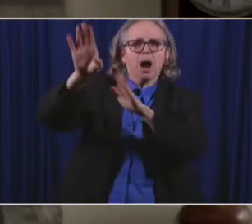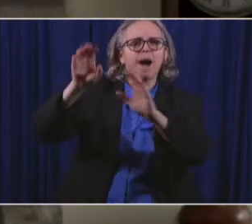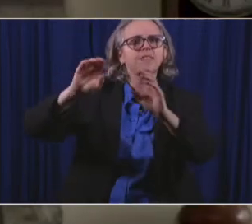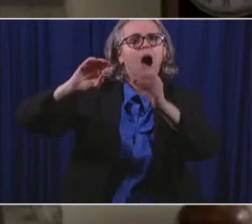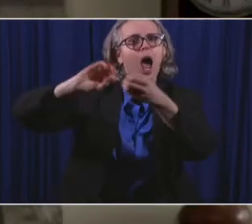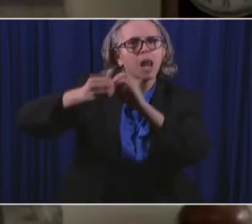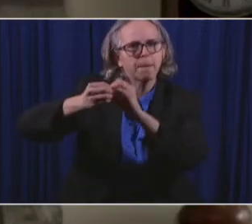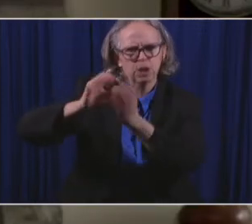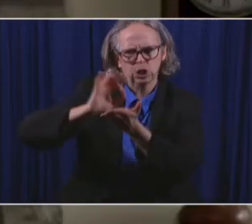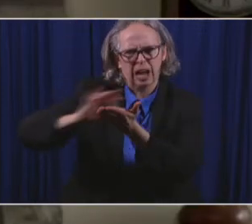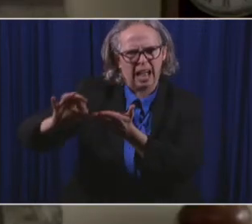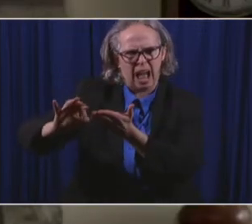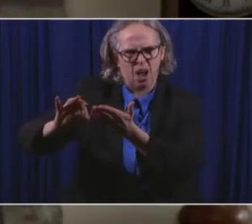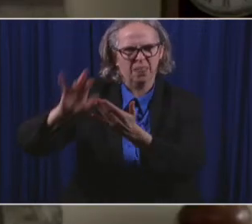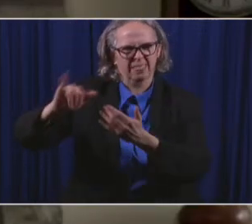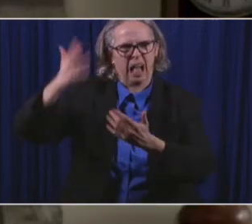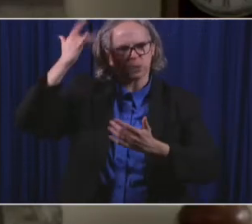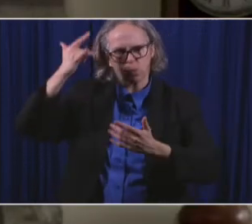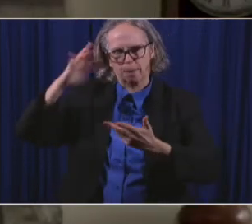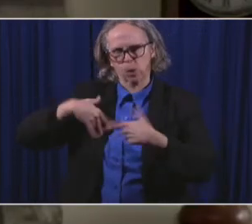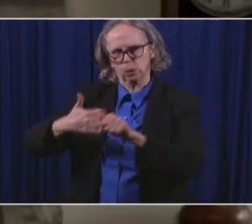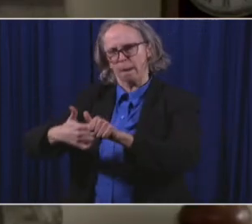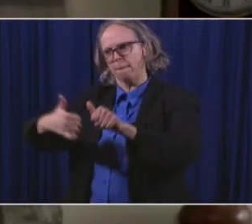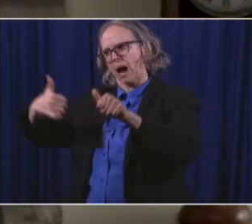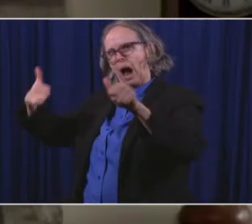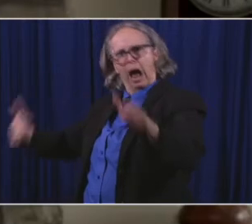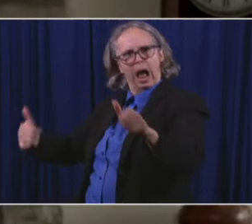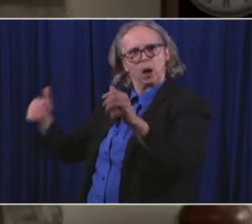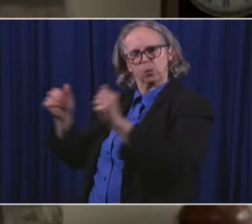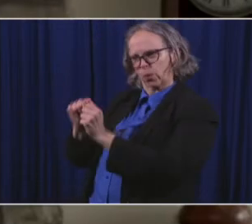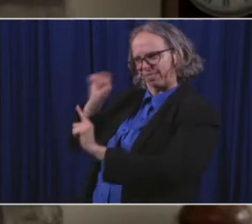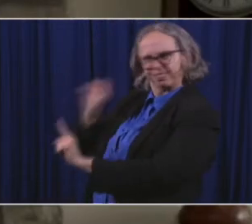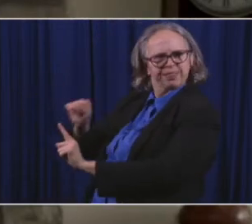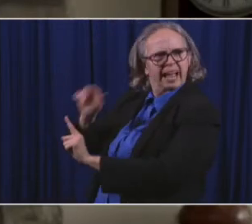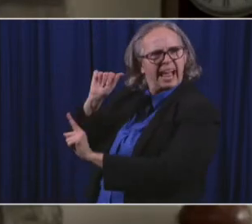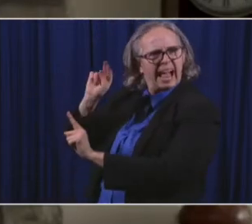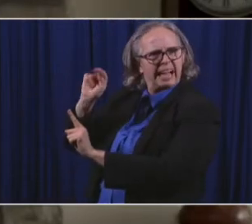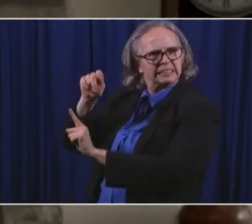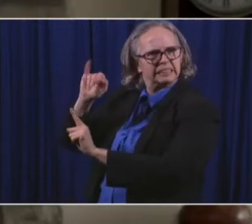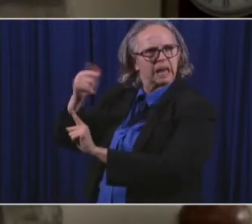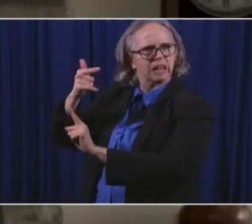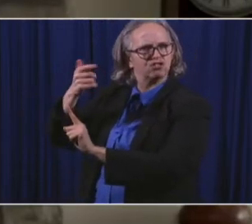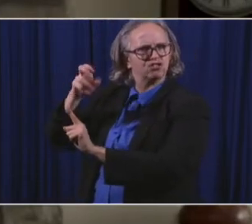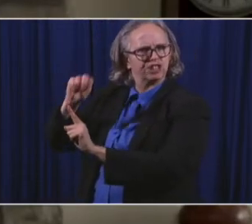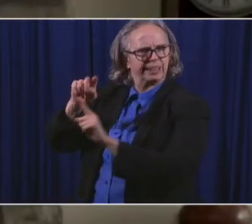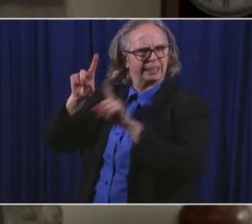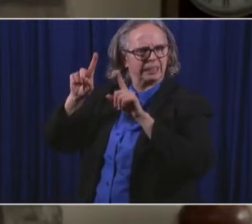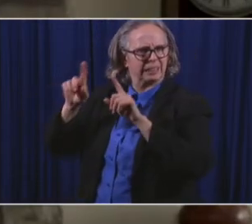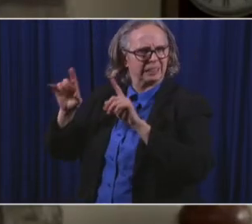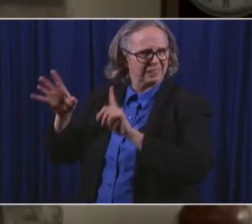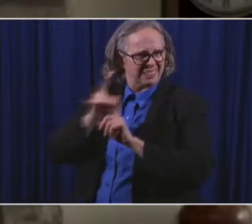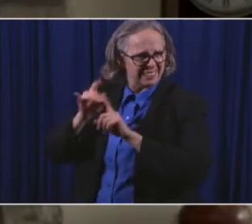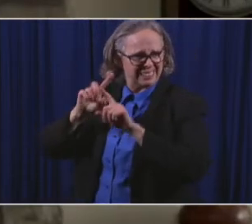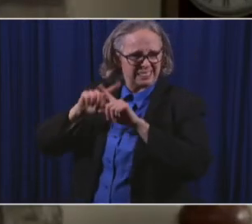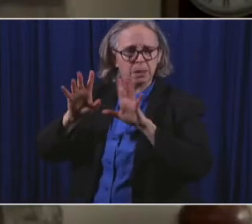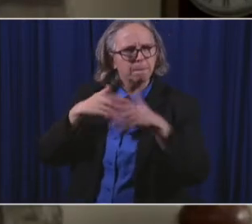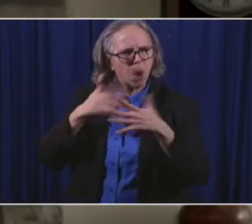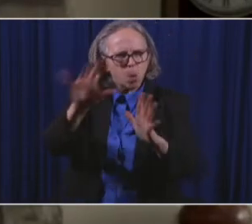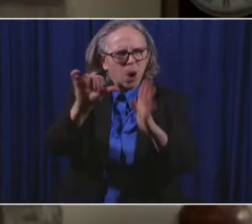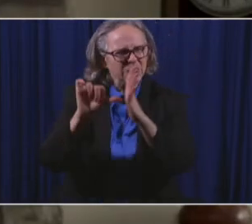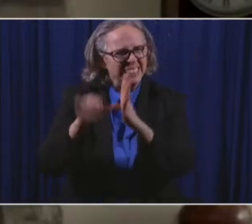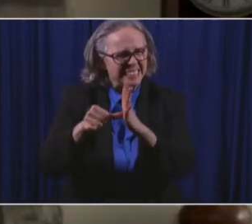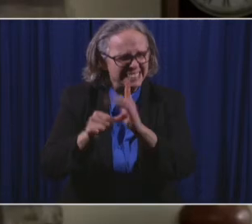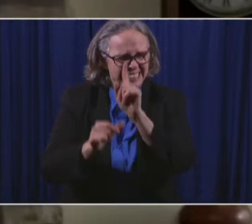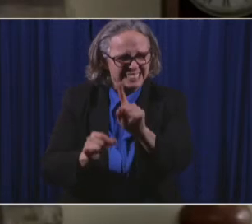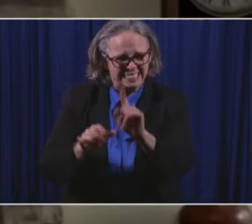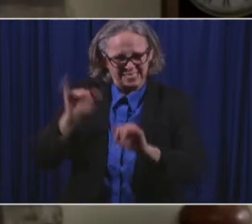appropriate onset date, as all cases are. To be clear, all these backlog tests will not translate into new cases, not